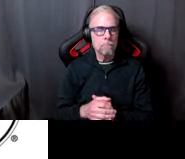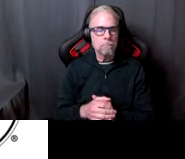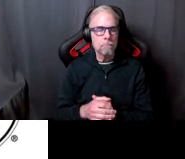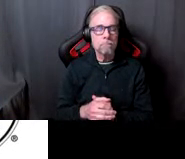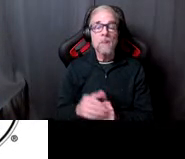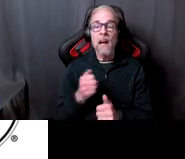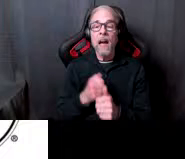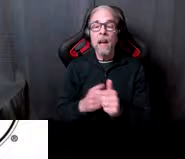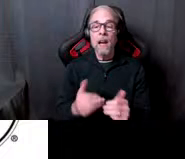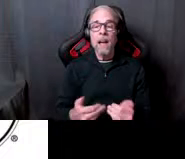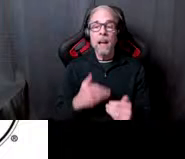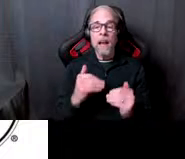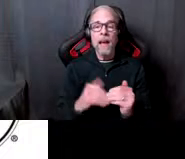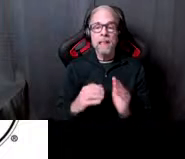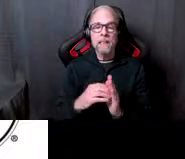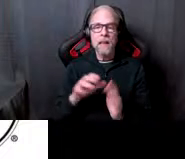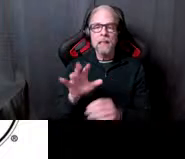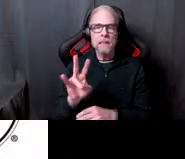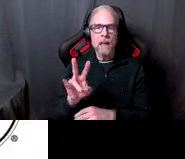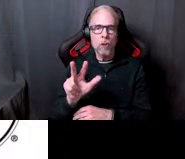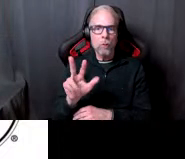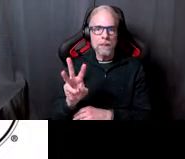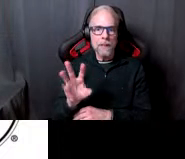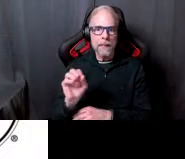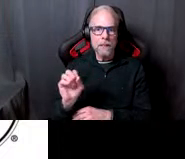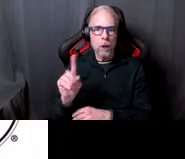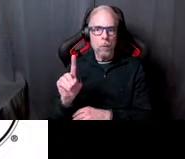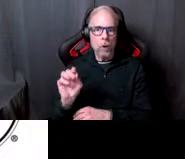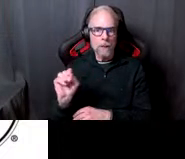Under this next section,